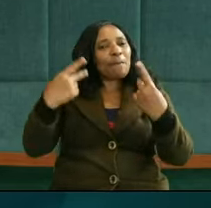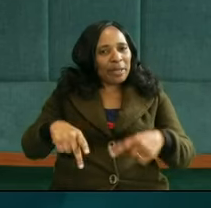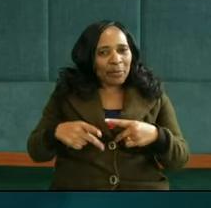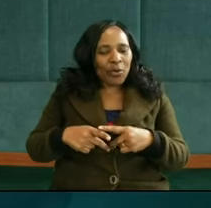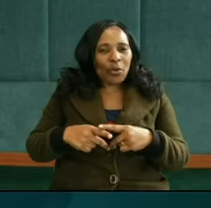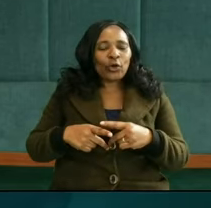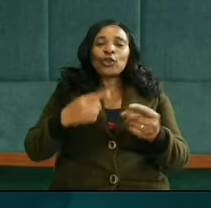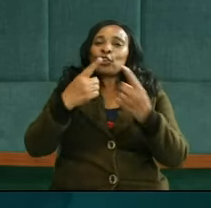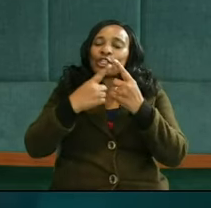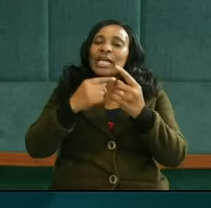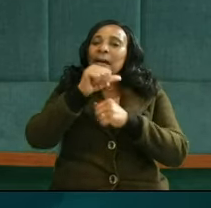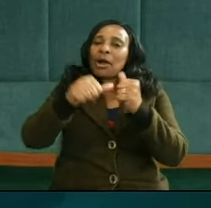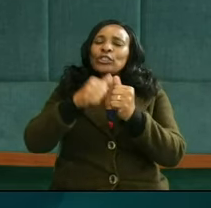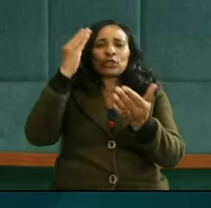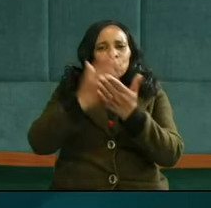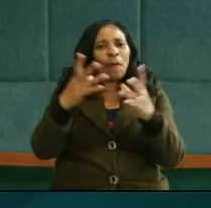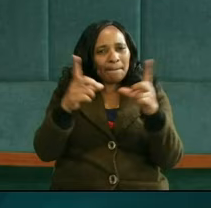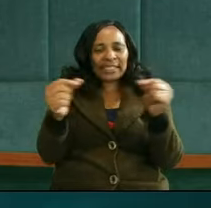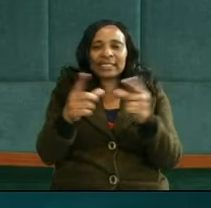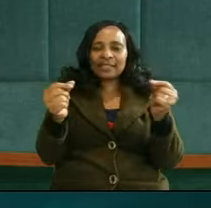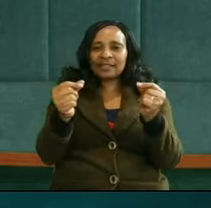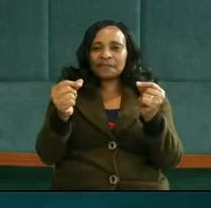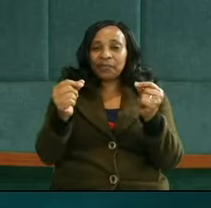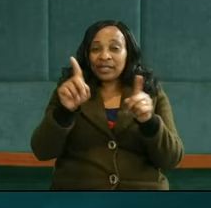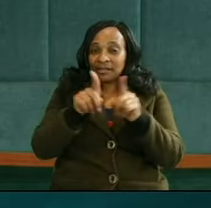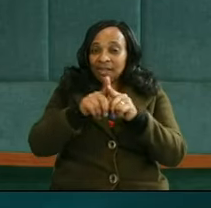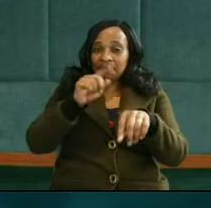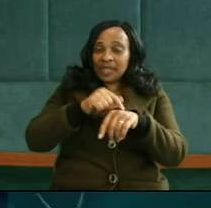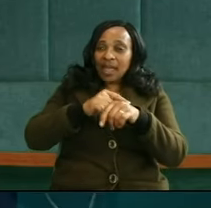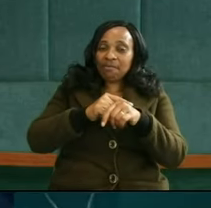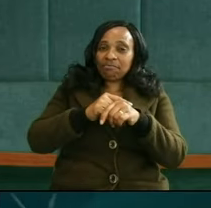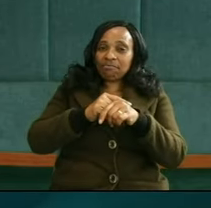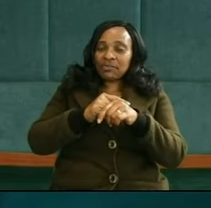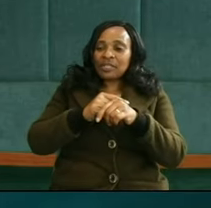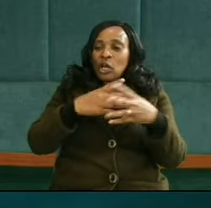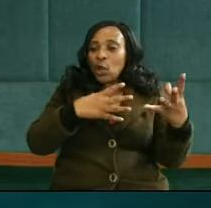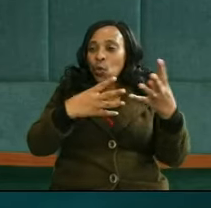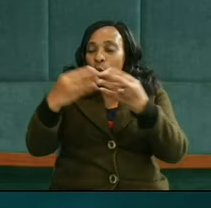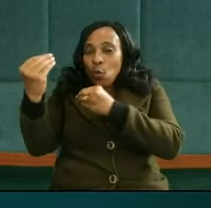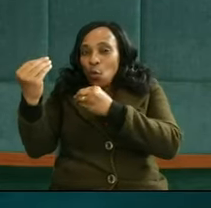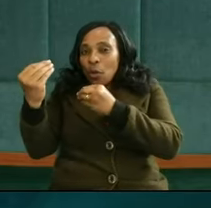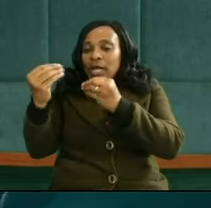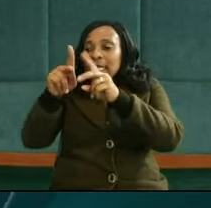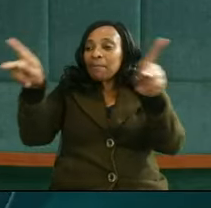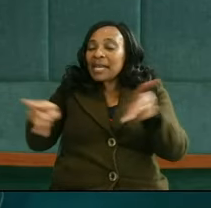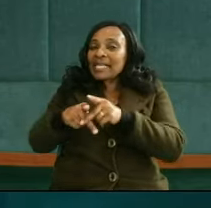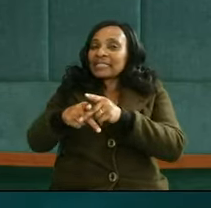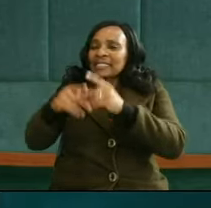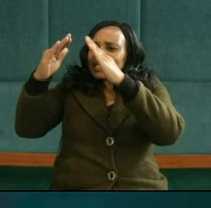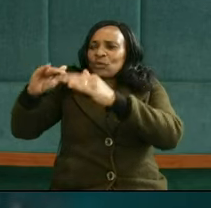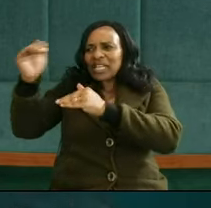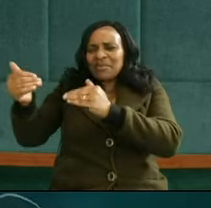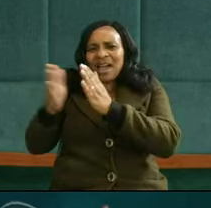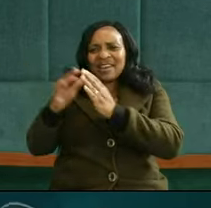talks about true places. As we speak right now, we know that there is a place called Jerusalem and there's a place called Gaza.